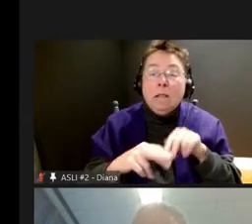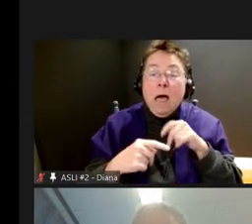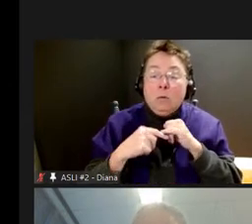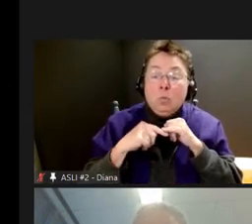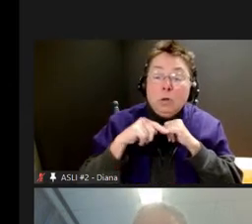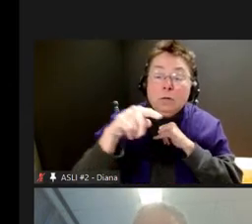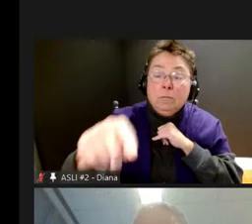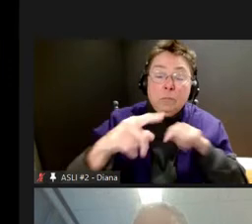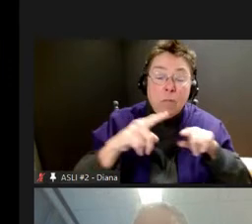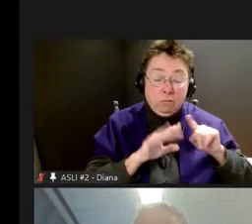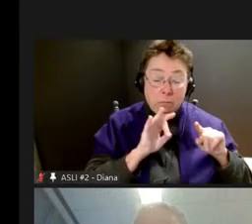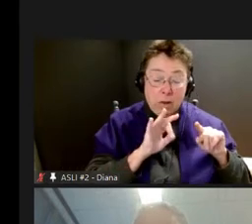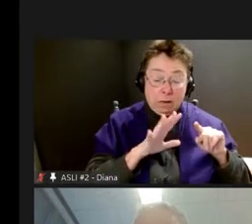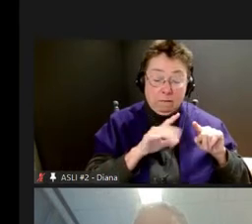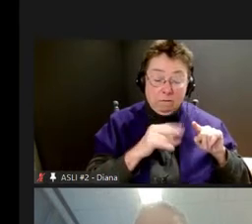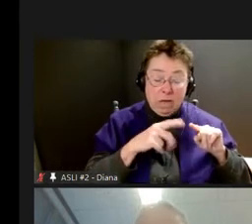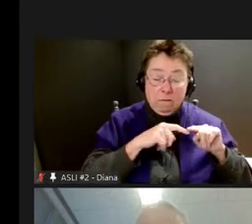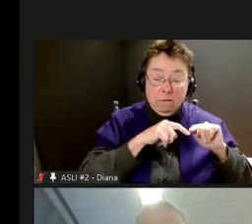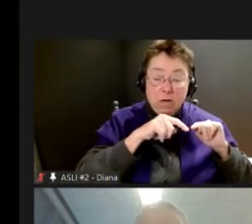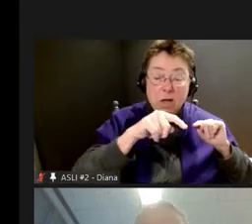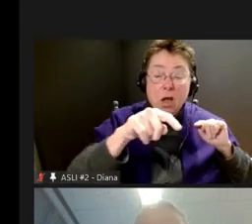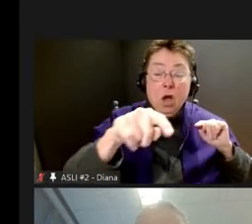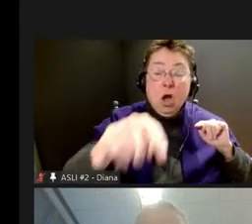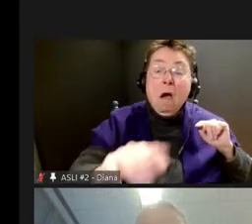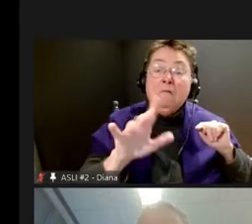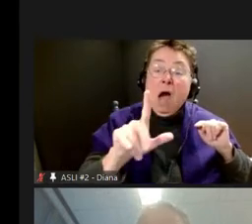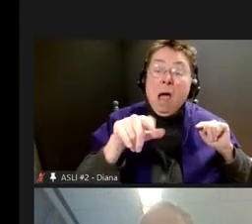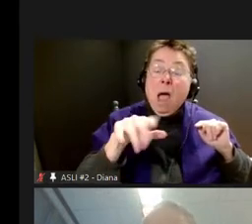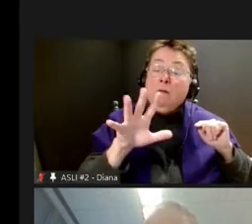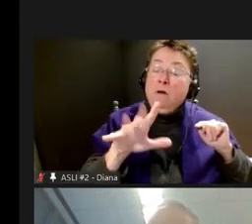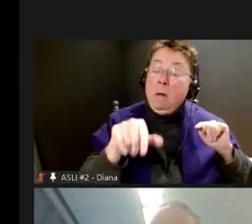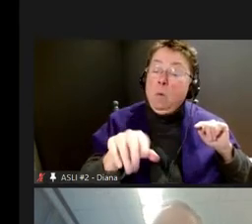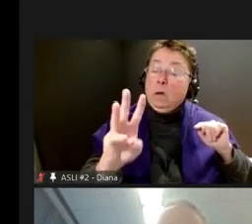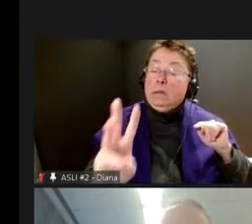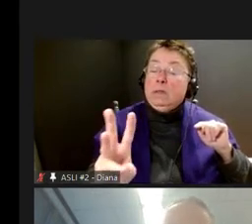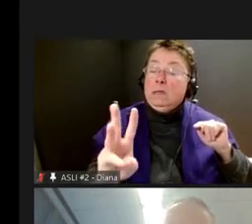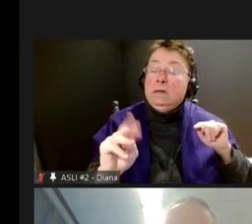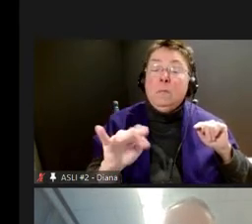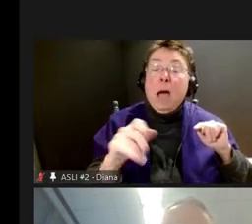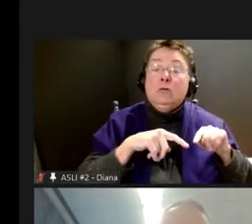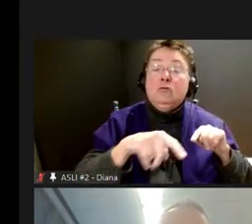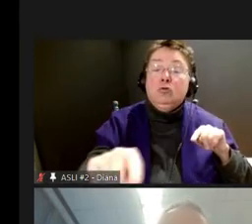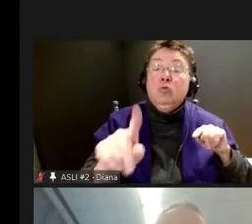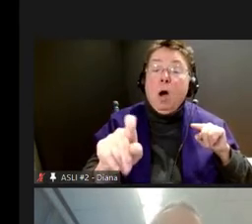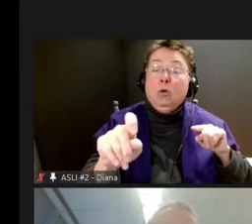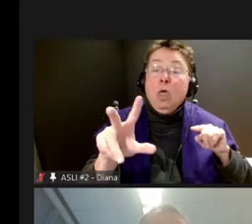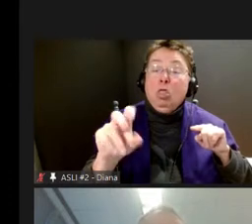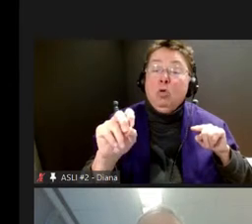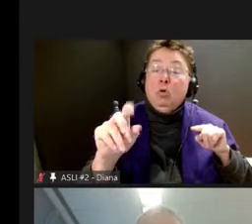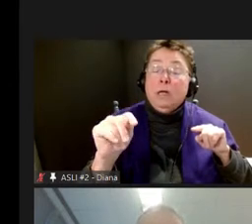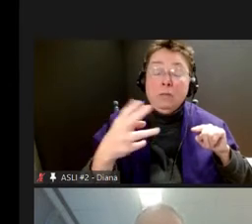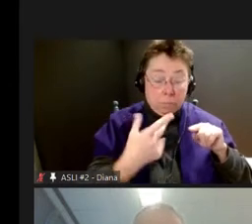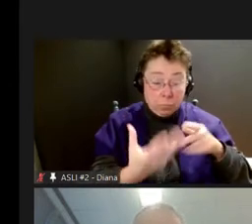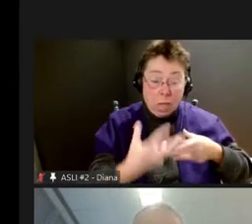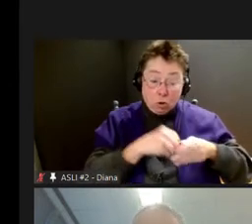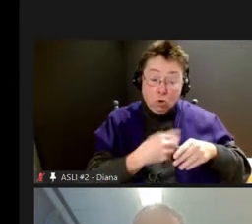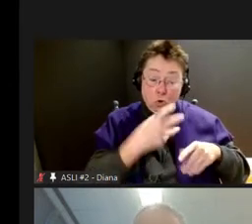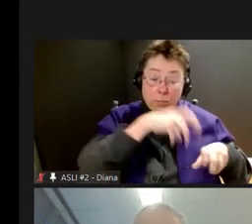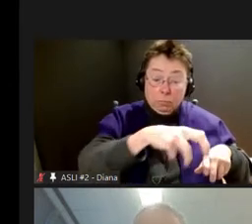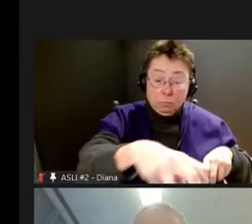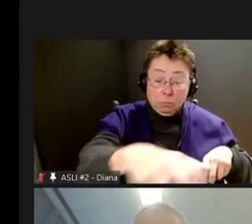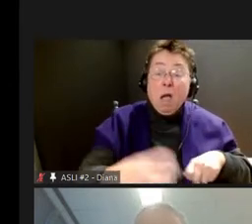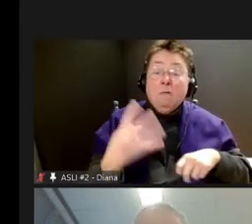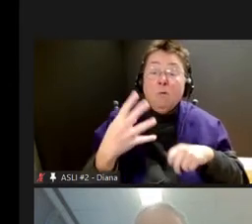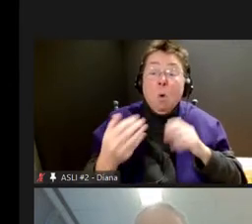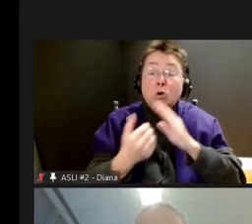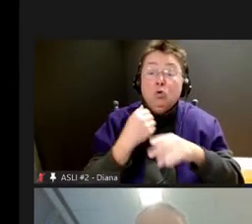line 5.6 miles from the 95th Street Terminal to 130th Street, including four new stations, park and ride